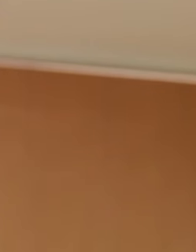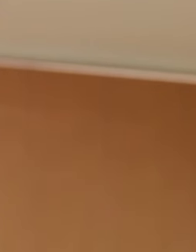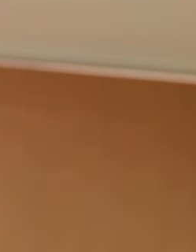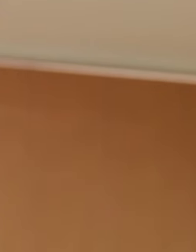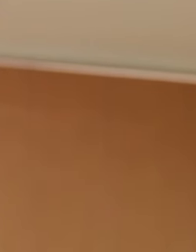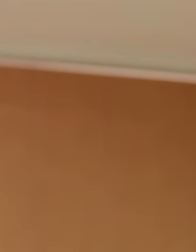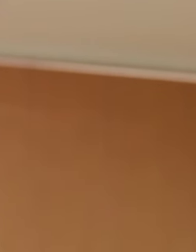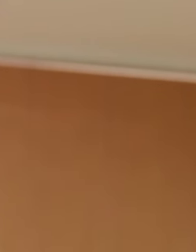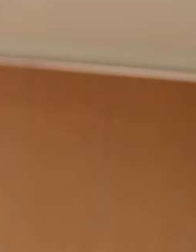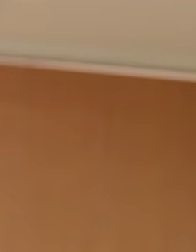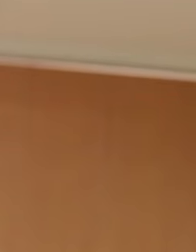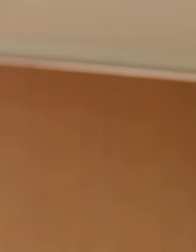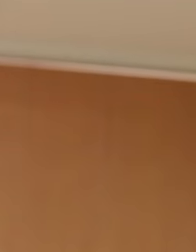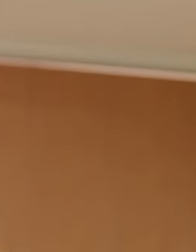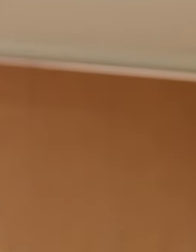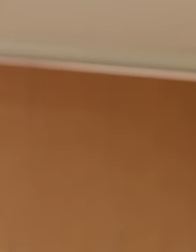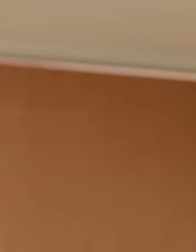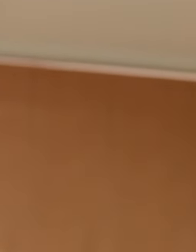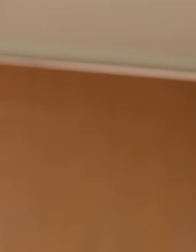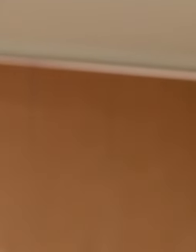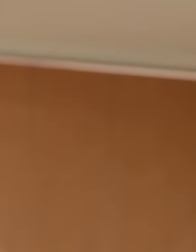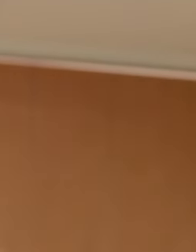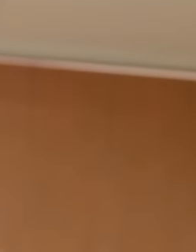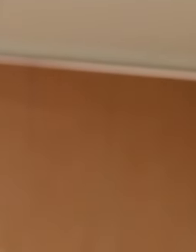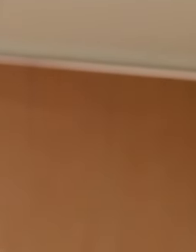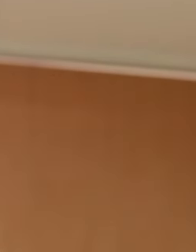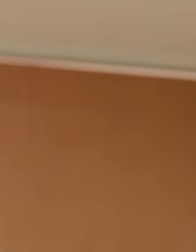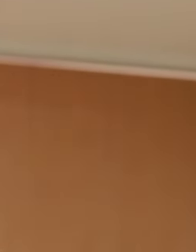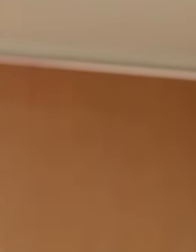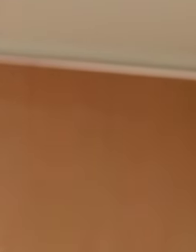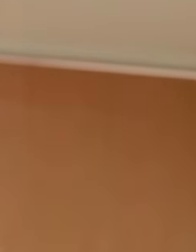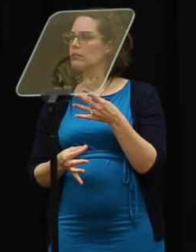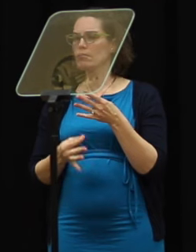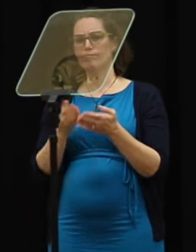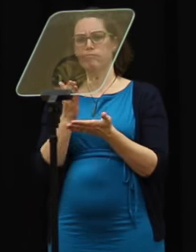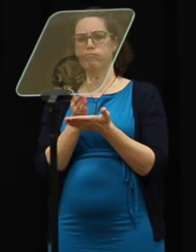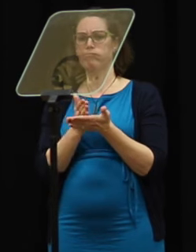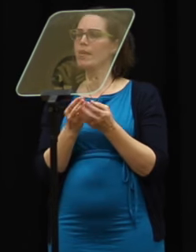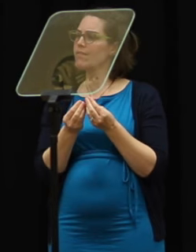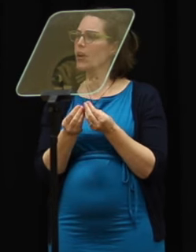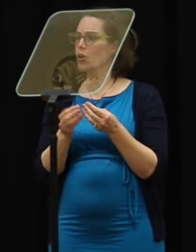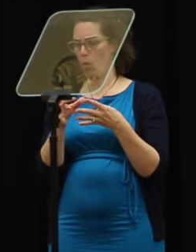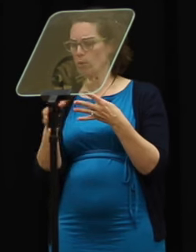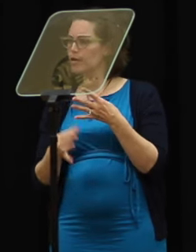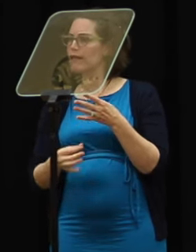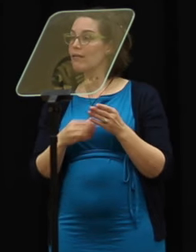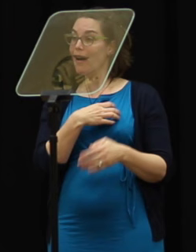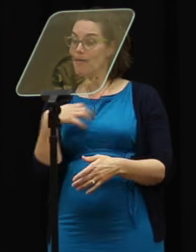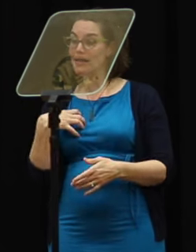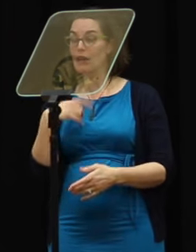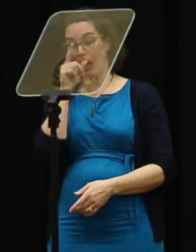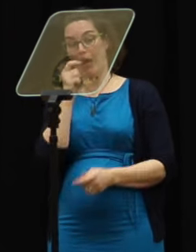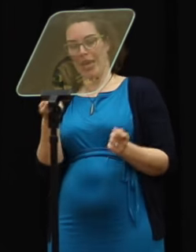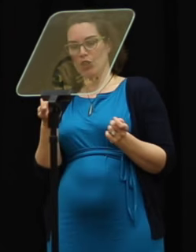We must show that there is a real alternative, a credible alternative, an alternative government that